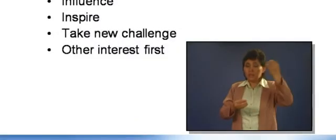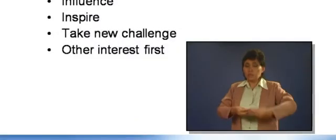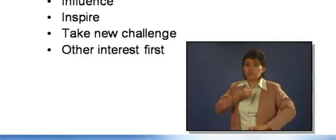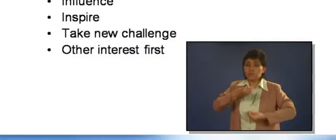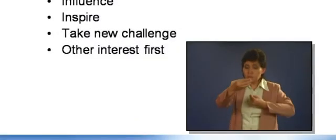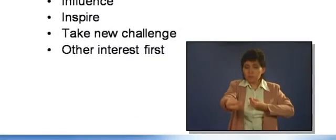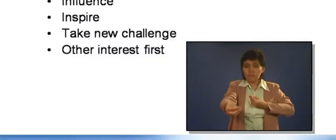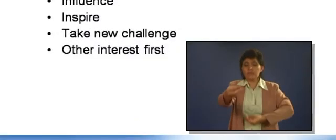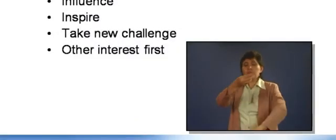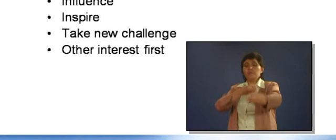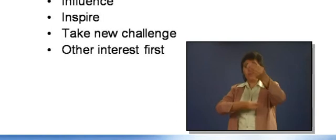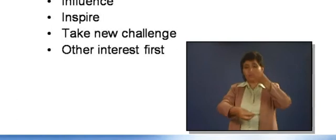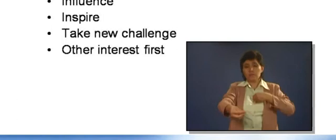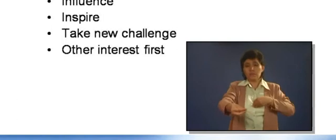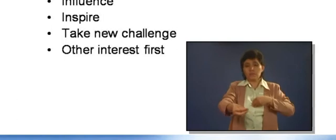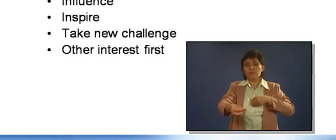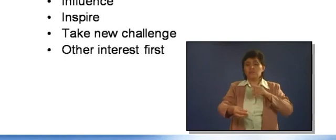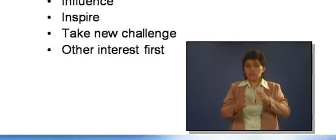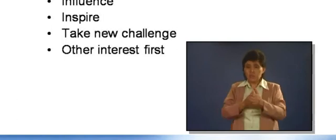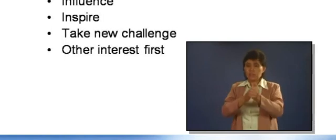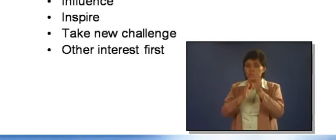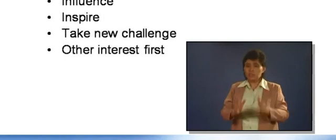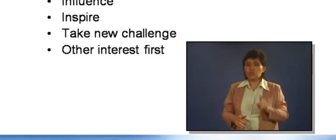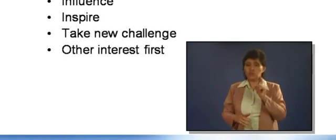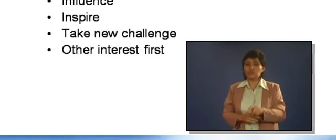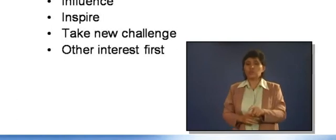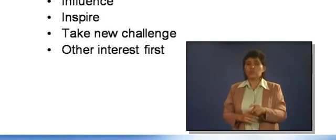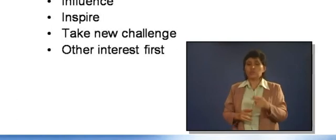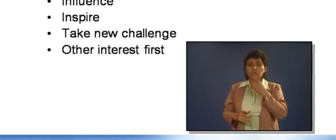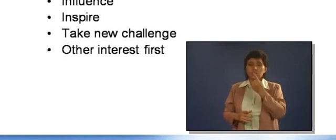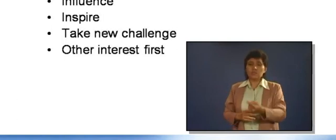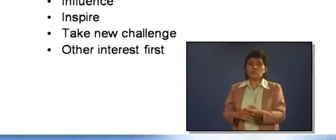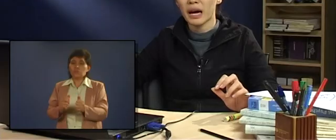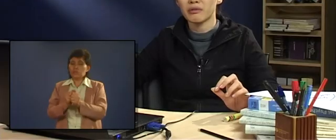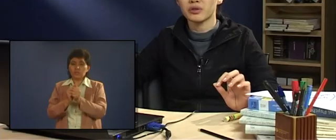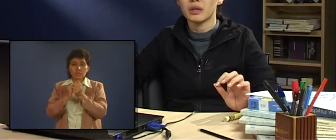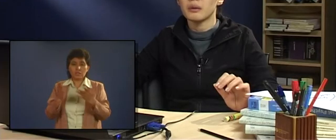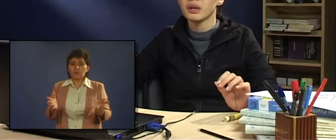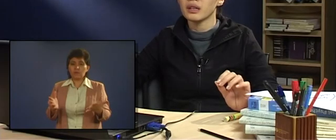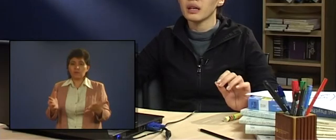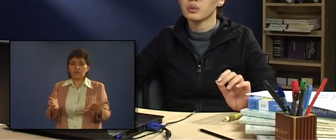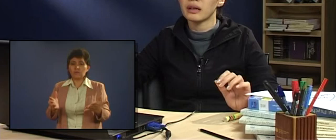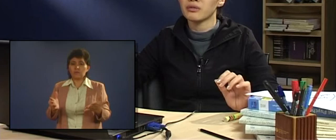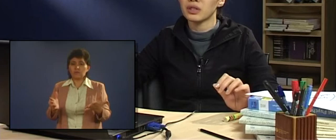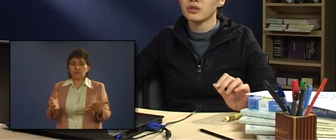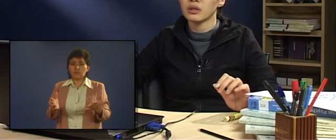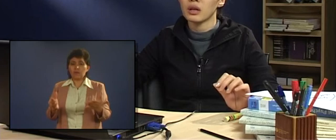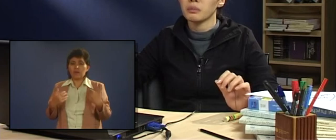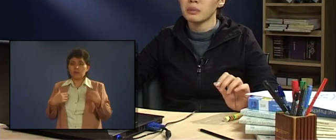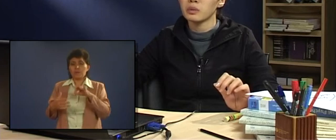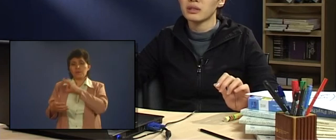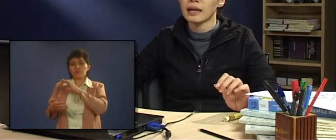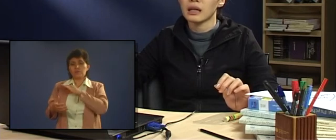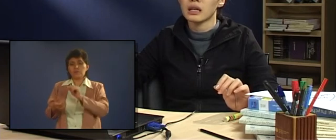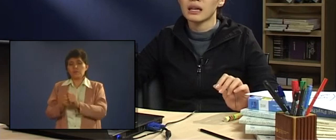a leader should have is a vision we have said that without a vision the people would perish meaning that without vision